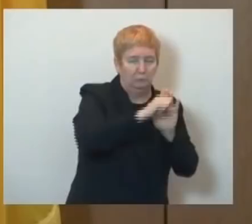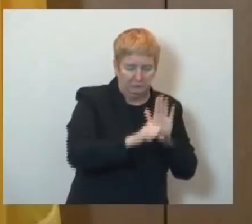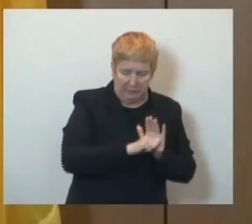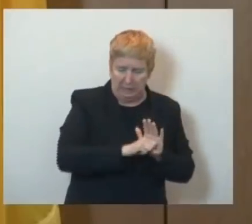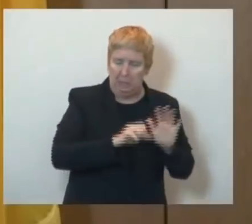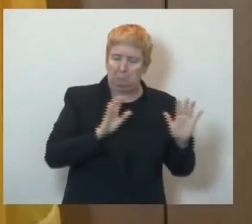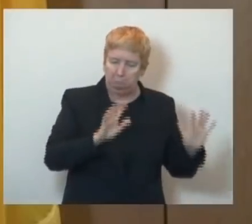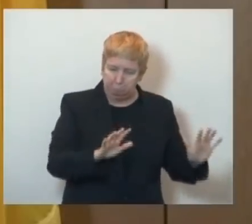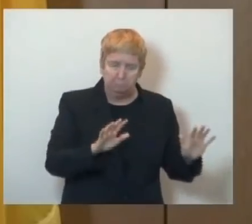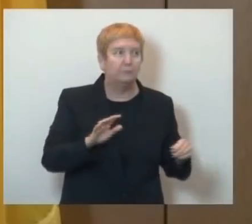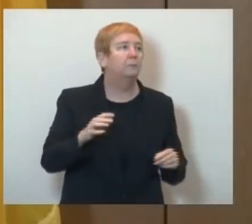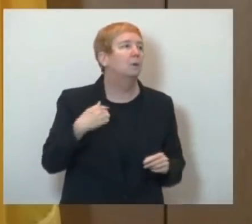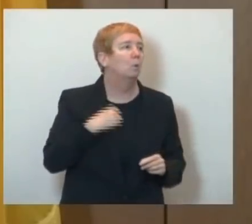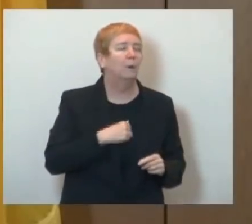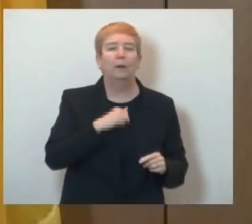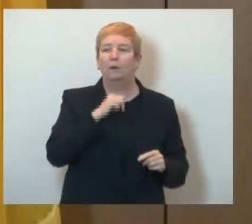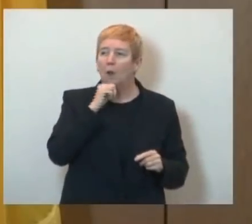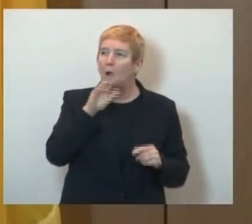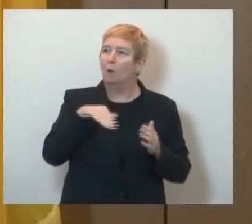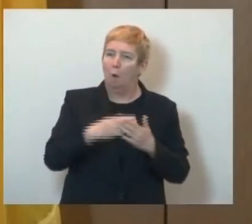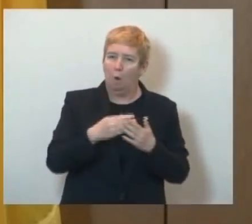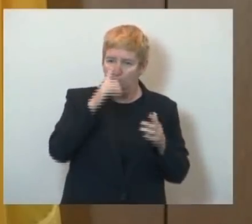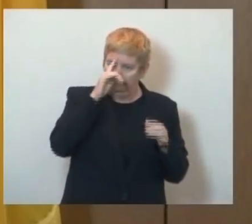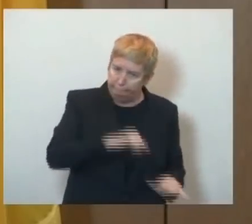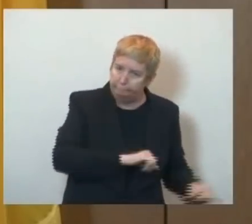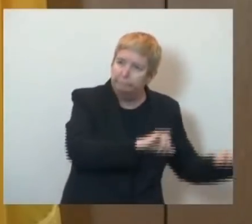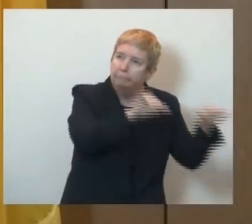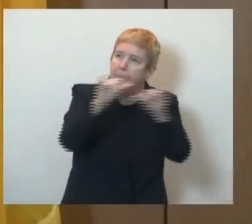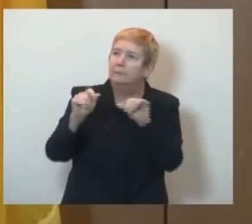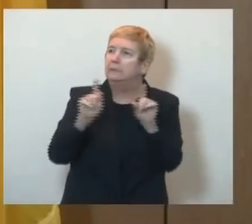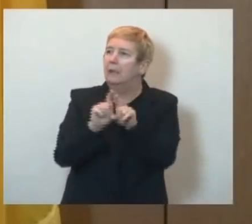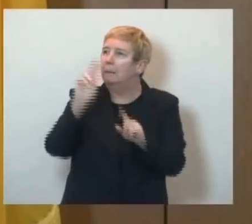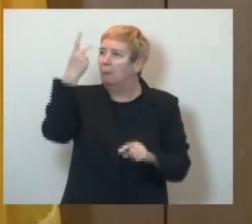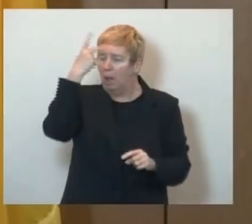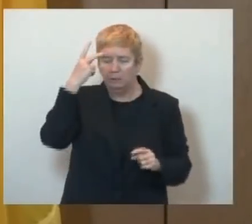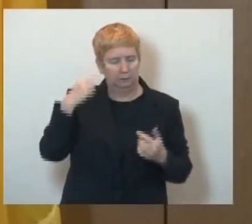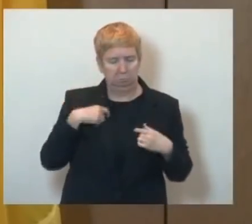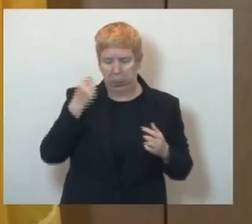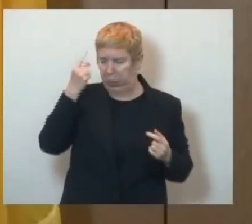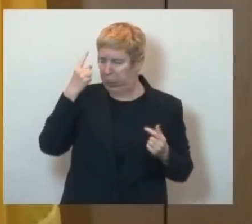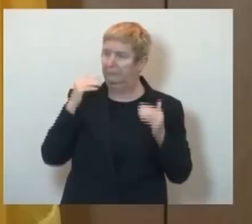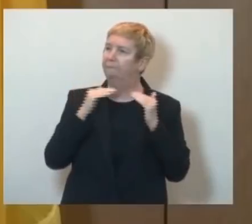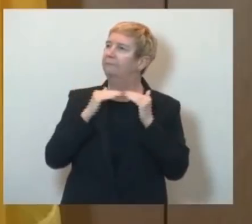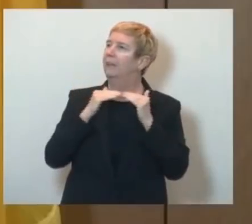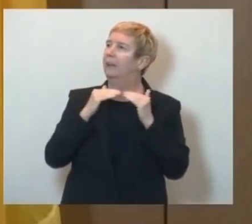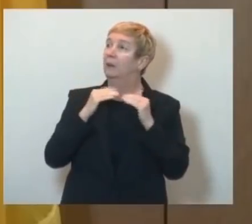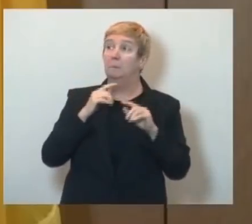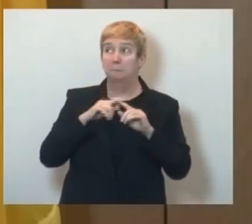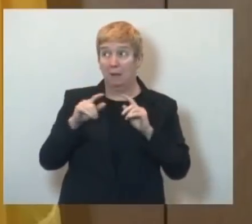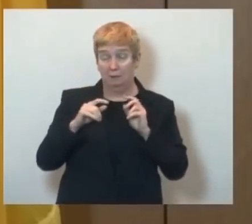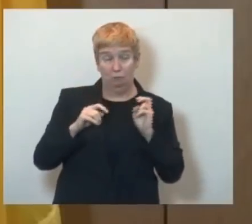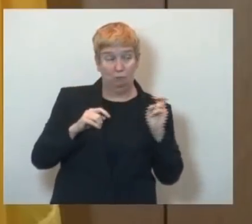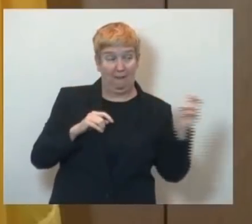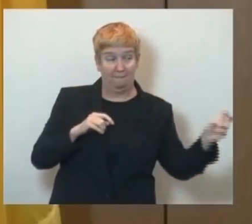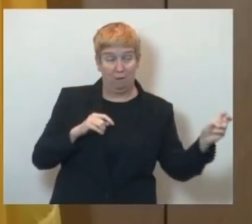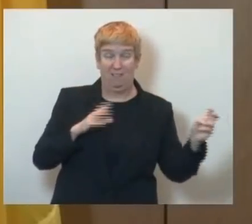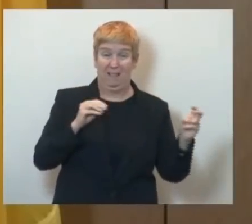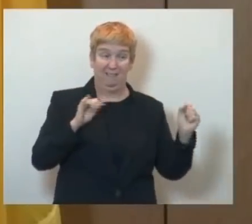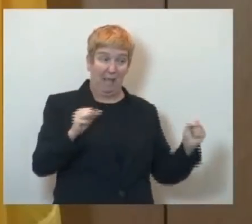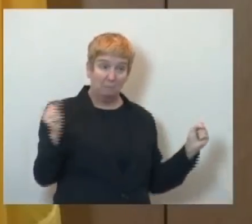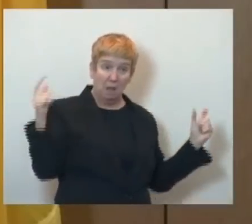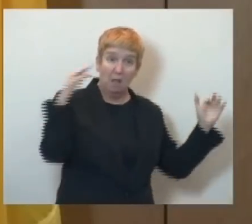know, we're not all like-minded politically, all fair. But that travel and that mass